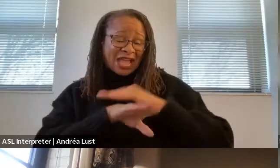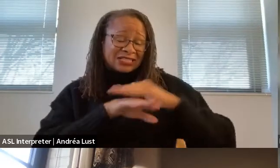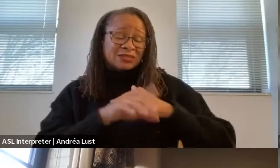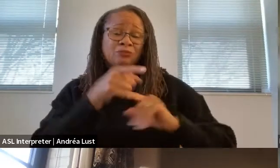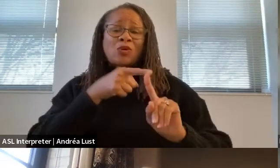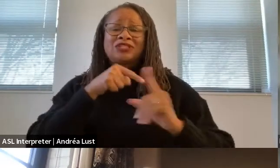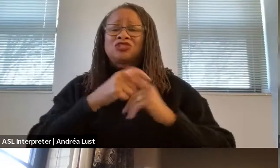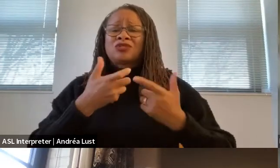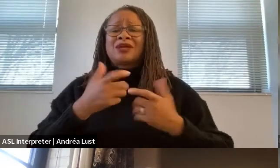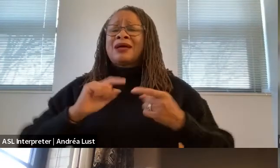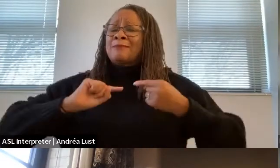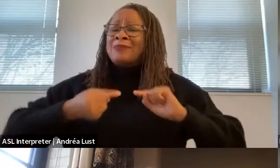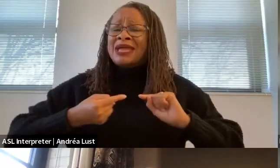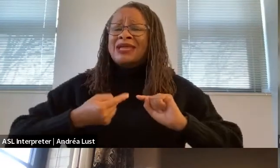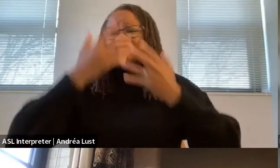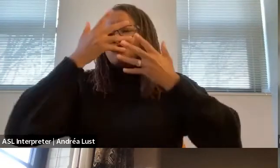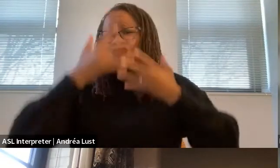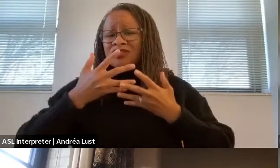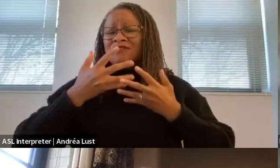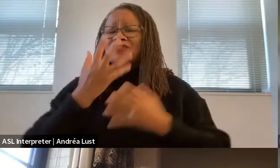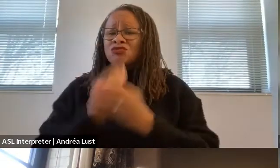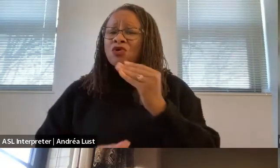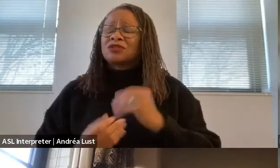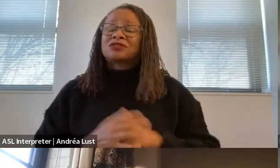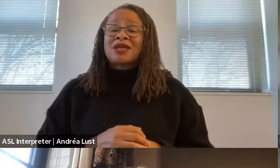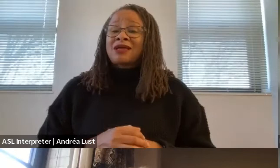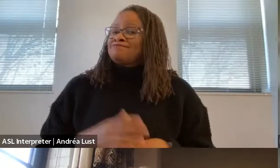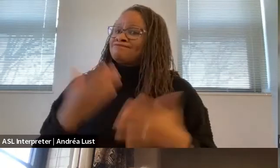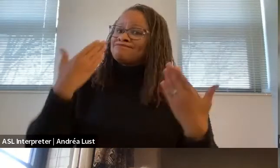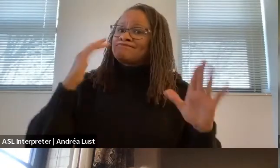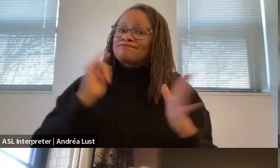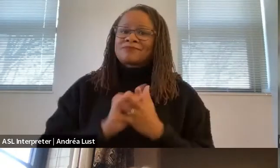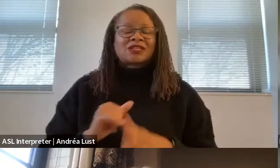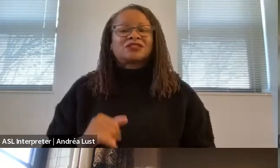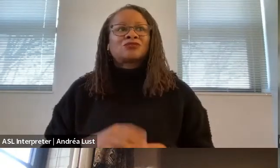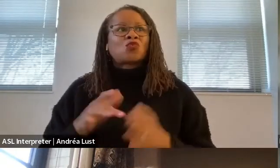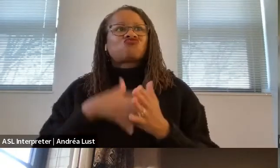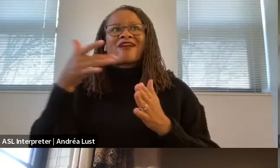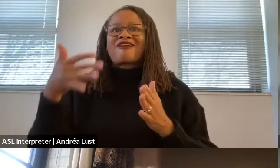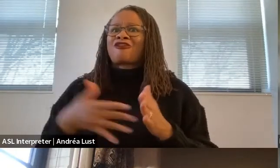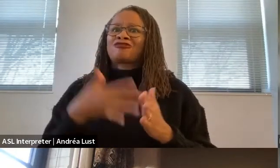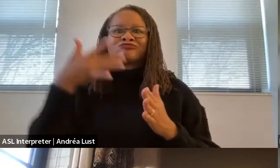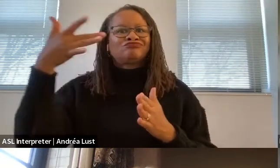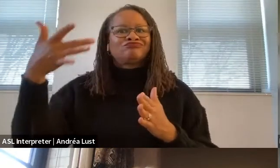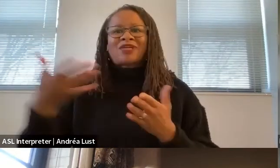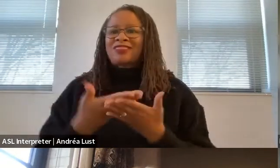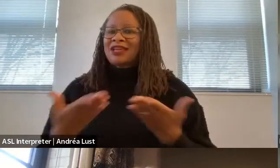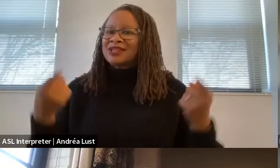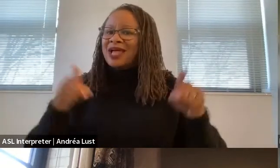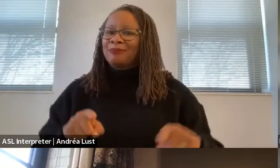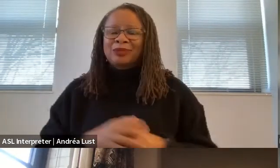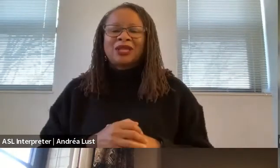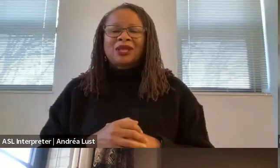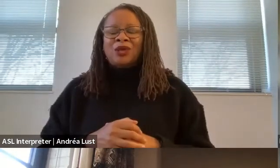and the loss. And I don't know, it's just one of those rare occurrences when